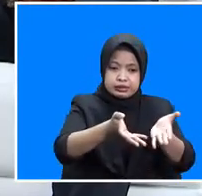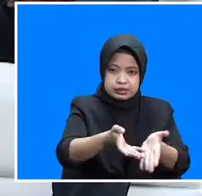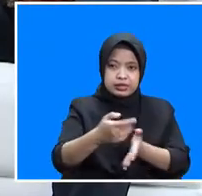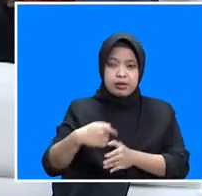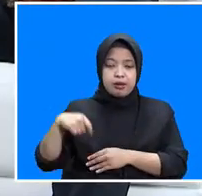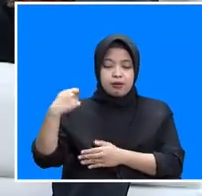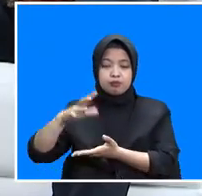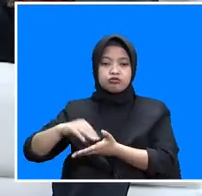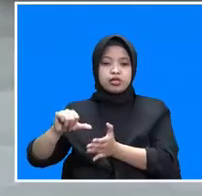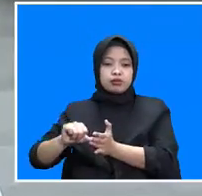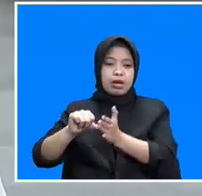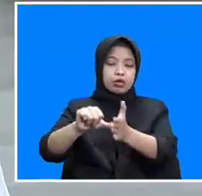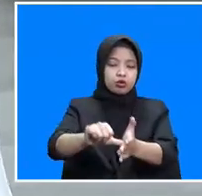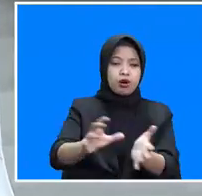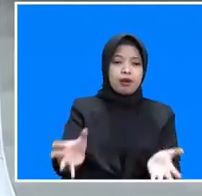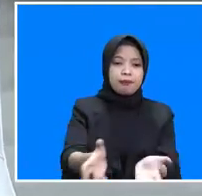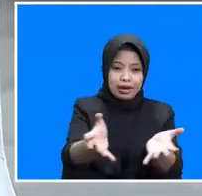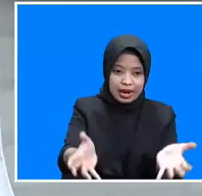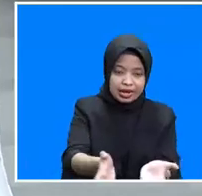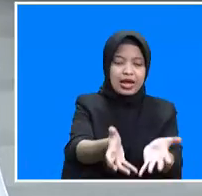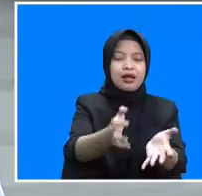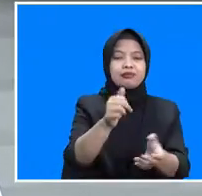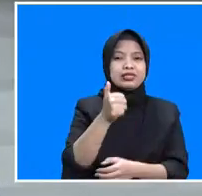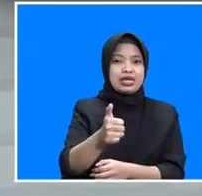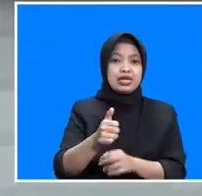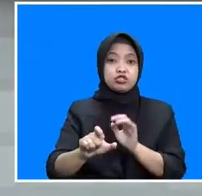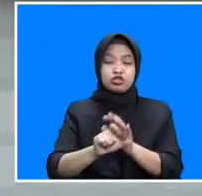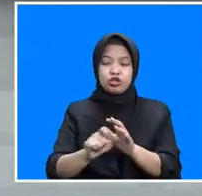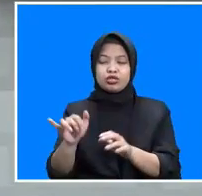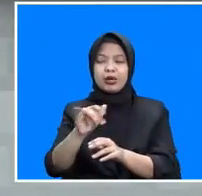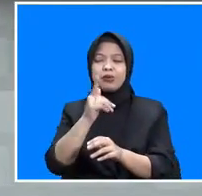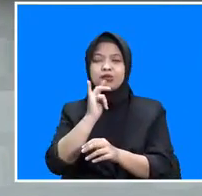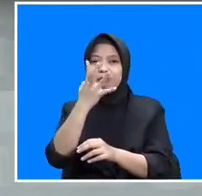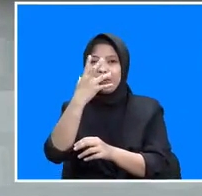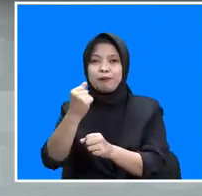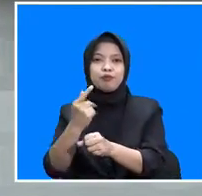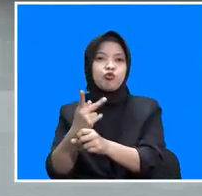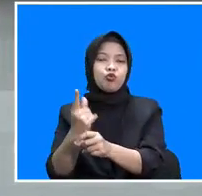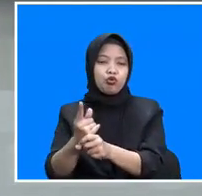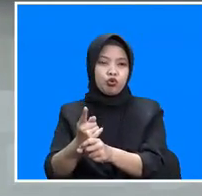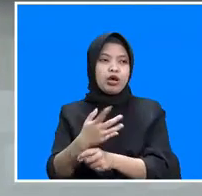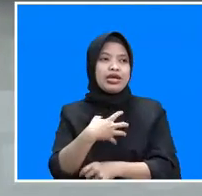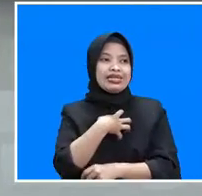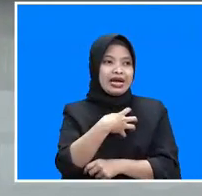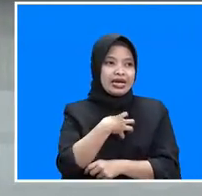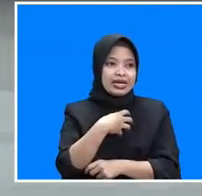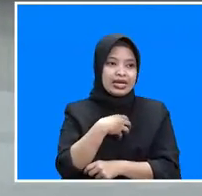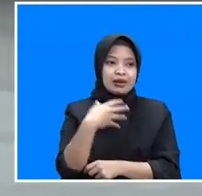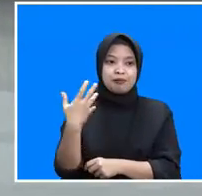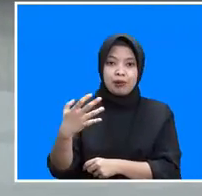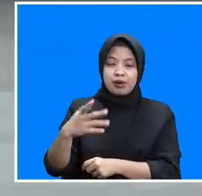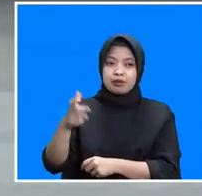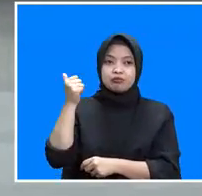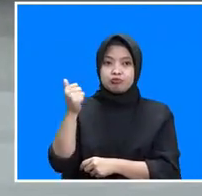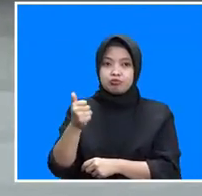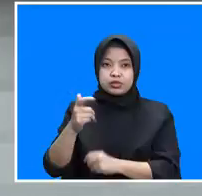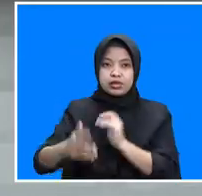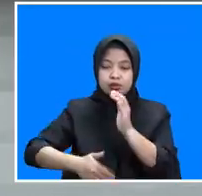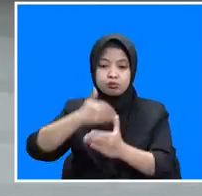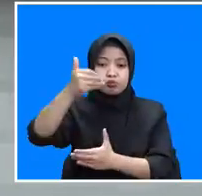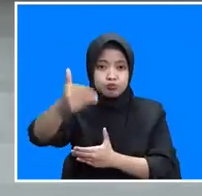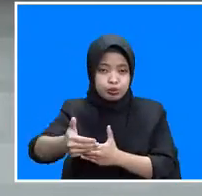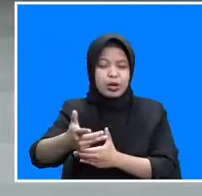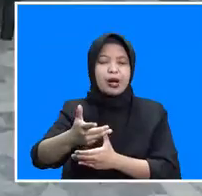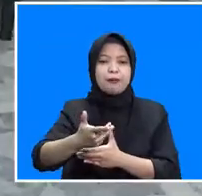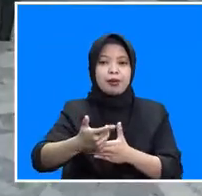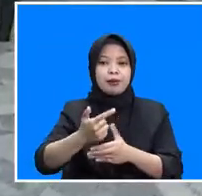teachers, so they have like the confidence to actually do or create programs to support student learning and especially for the